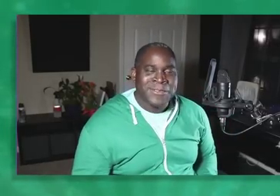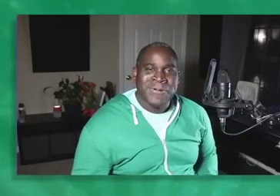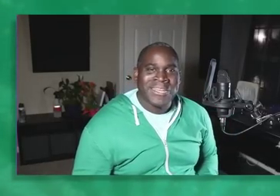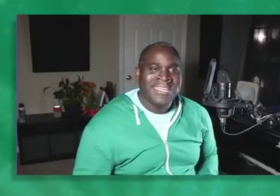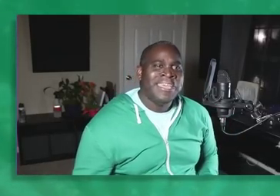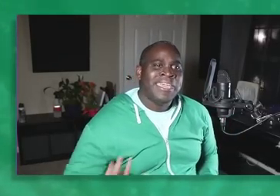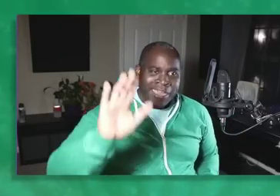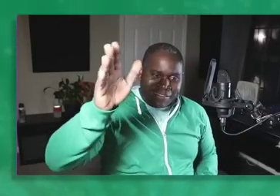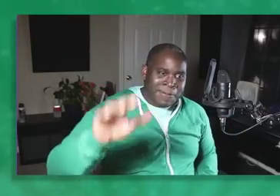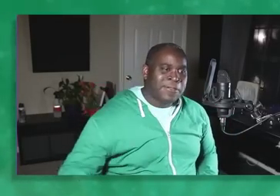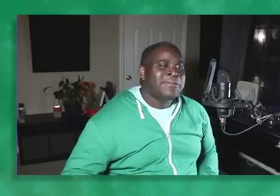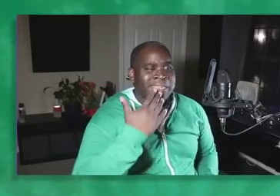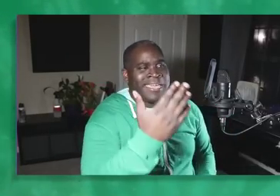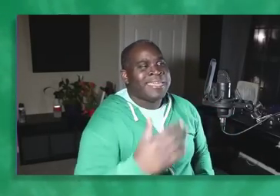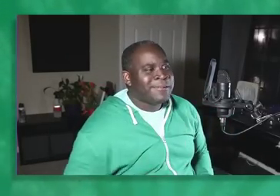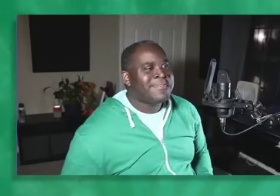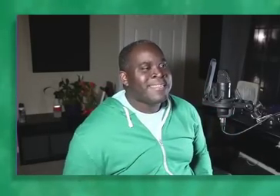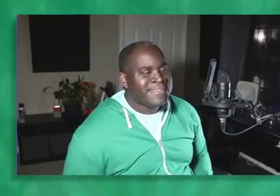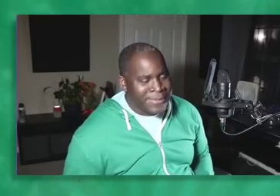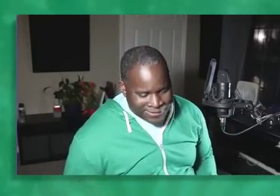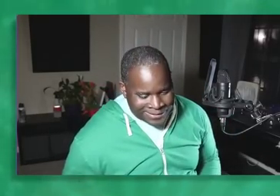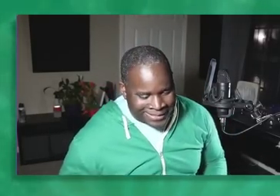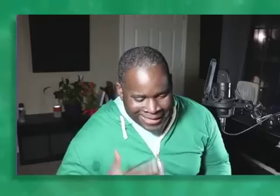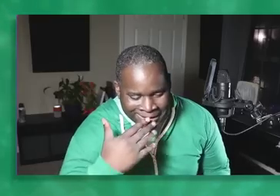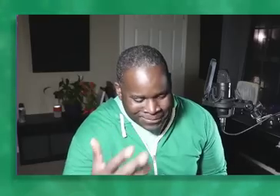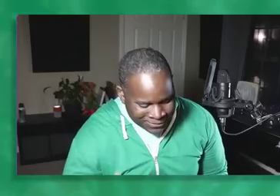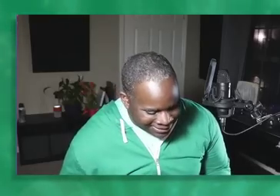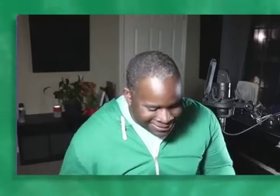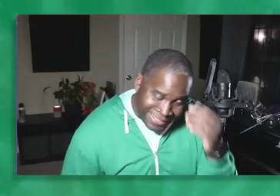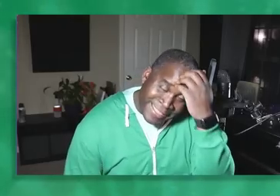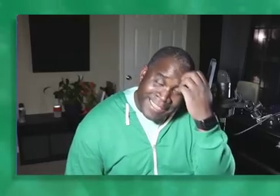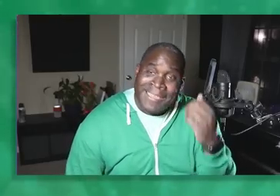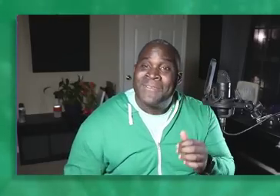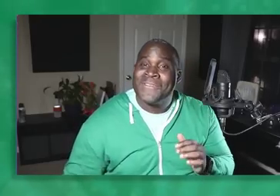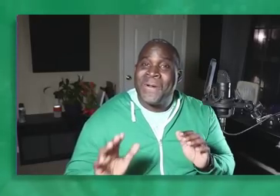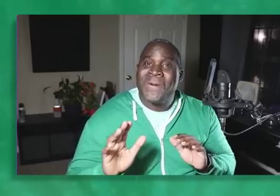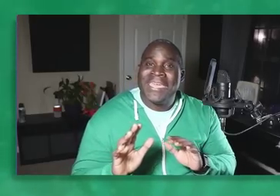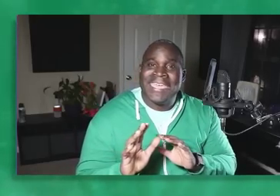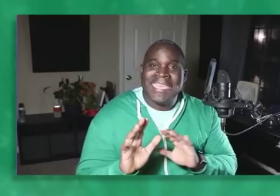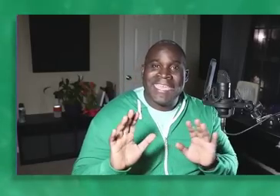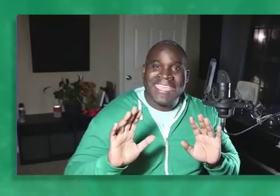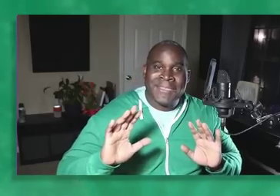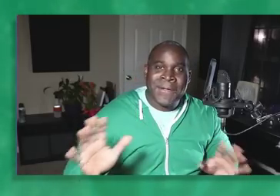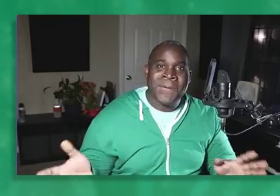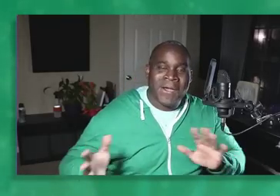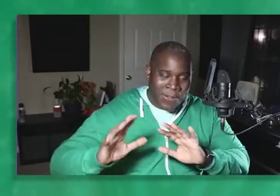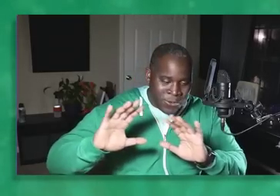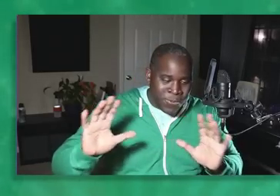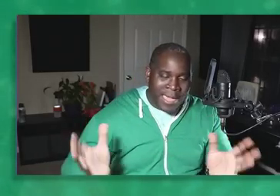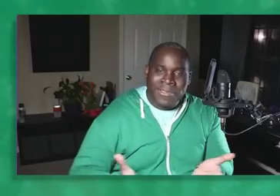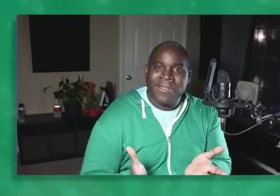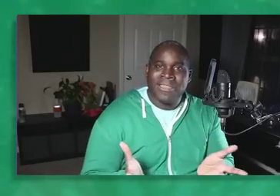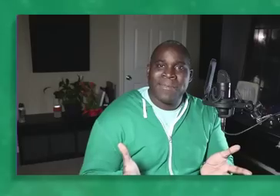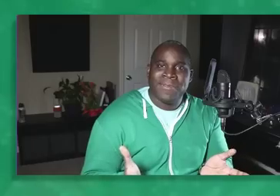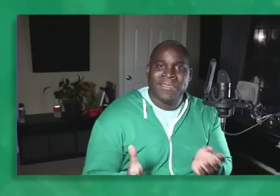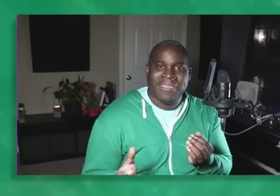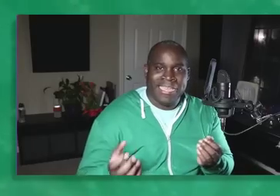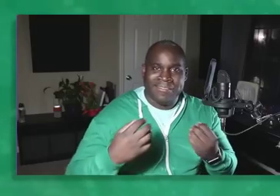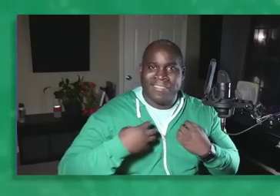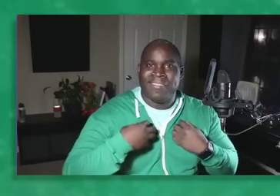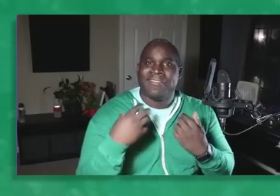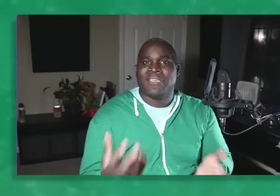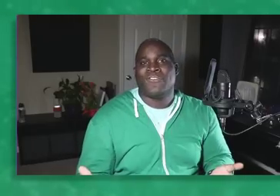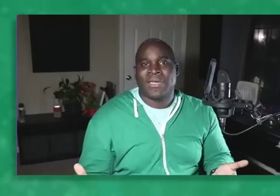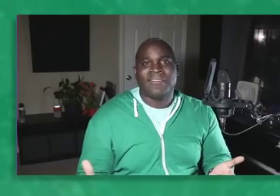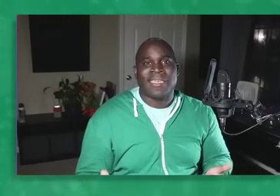Yeah, good morning. Hey, Tyrone. Hey, it's nice to meet you. Hey, good morning. So, you know, you wrap it all up